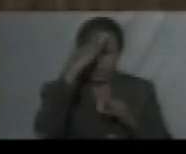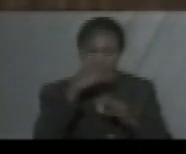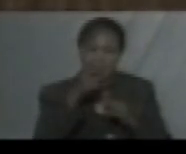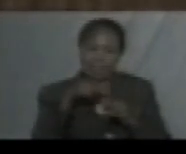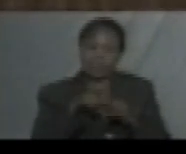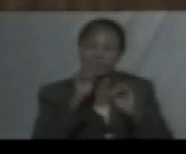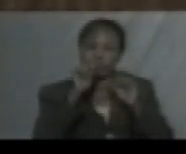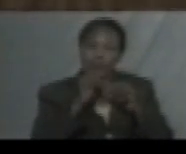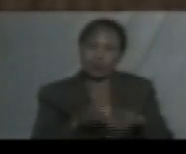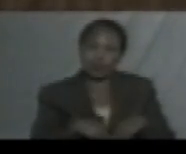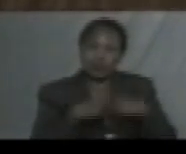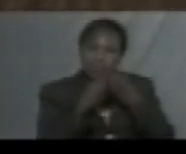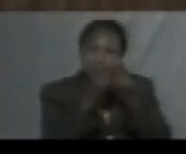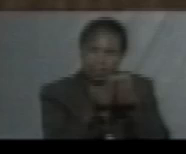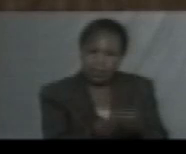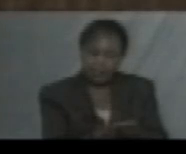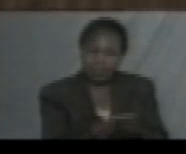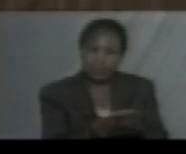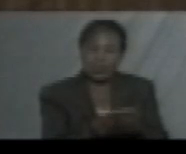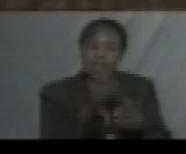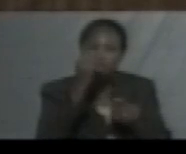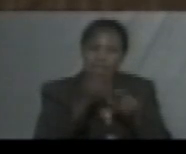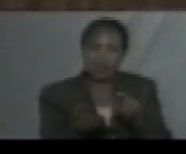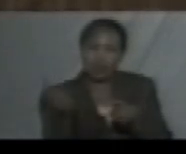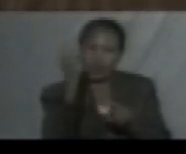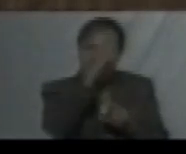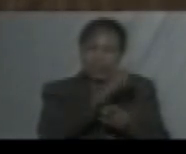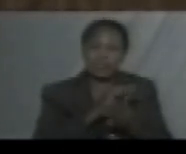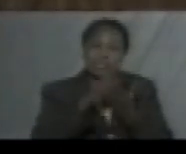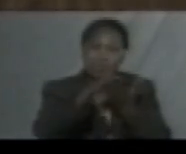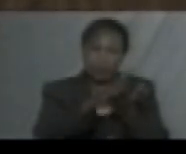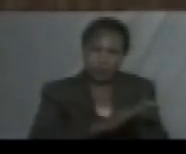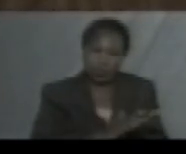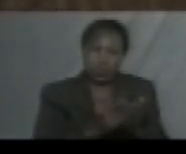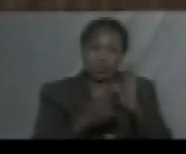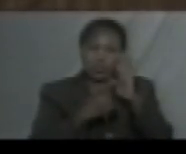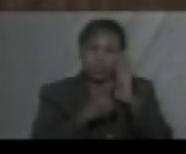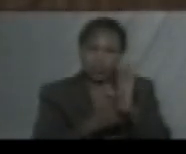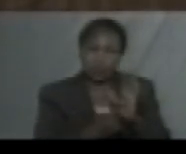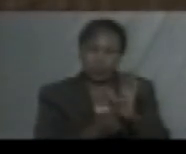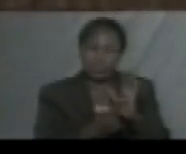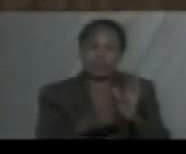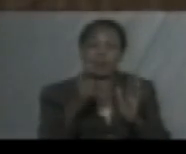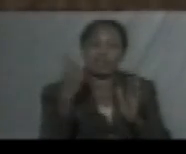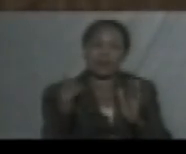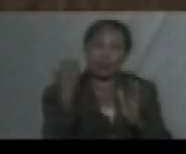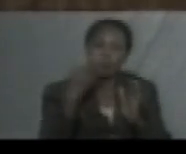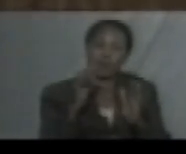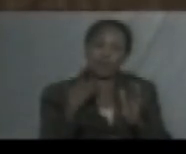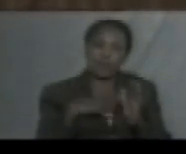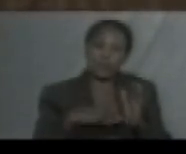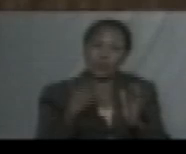to provide, to generate end-of-day reports showing at a minimum the voter turnout,